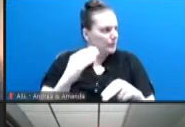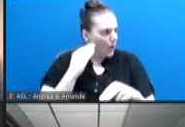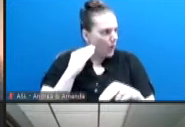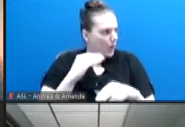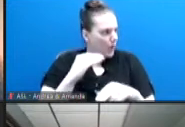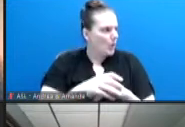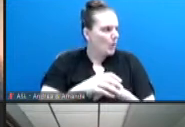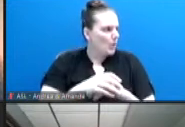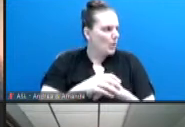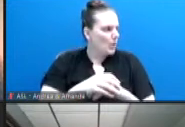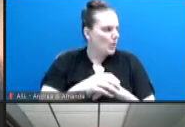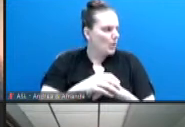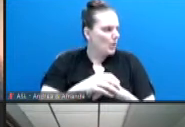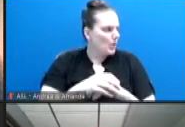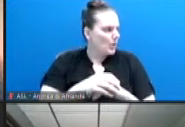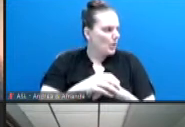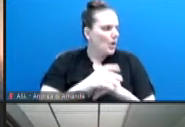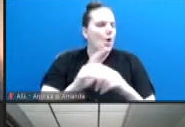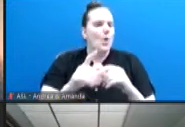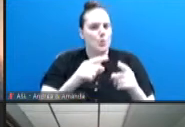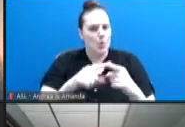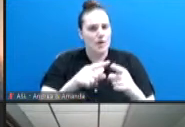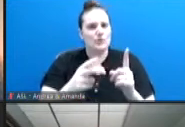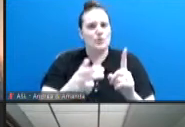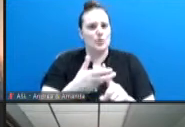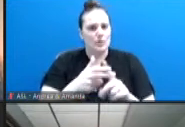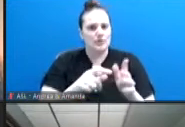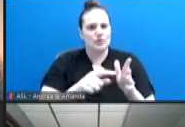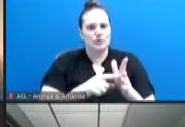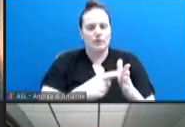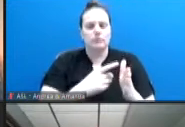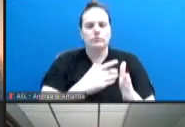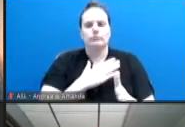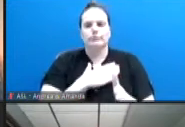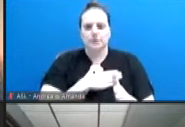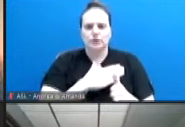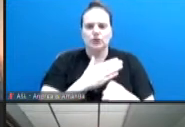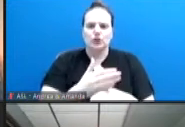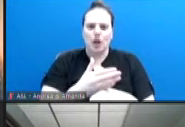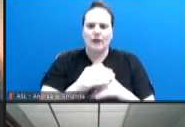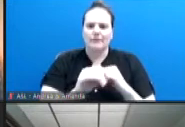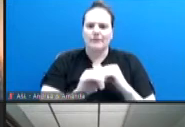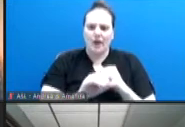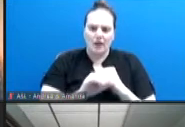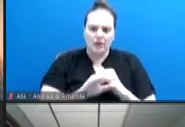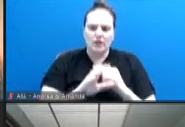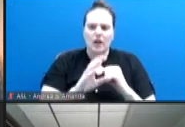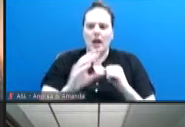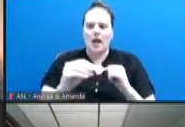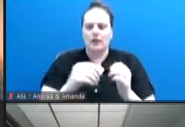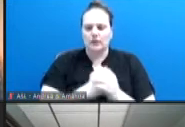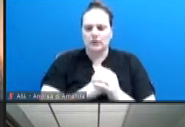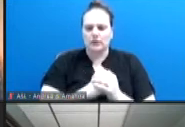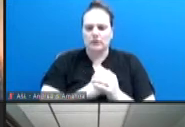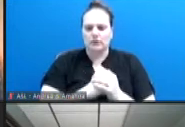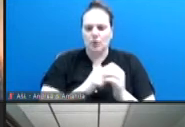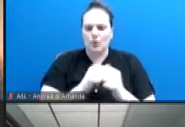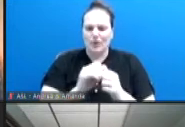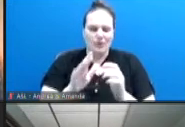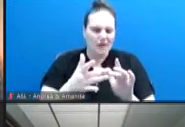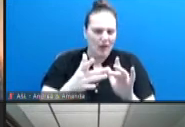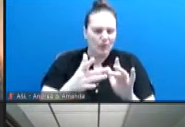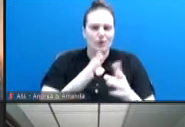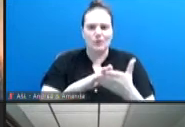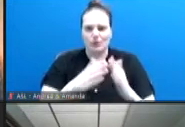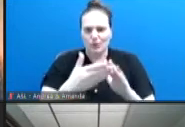will, that when the recruitment starts, just please share the flyer and with your networks and your